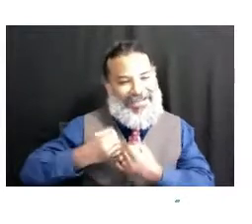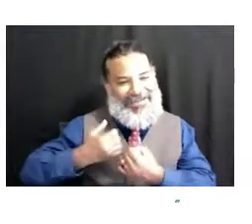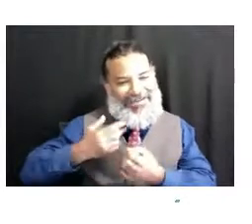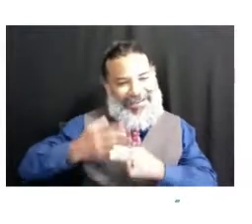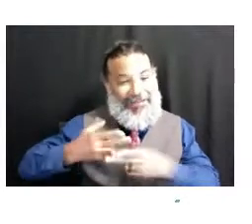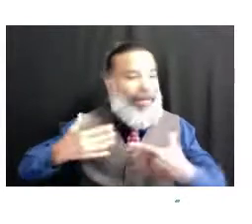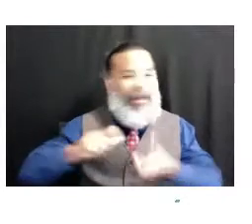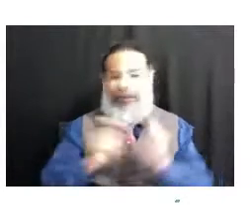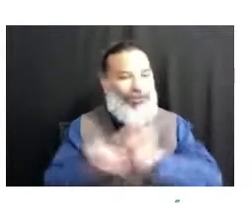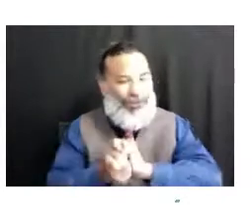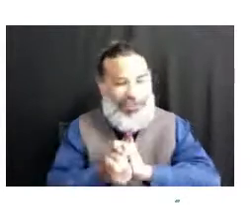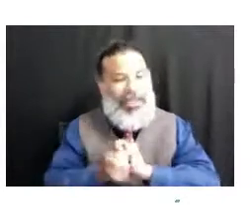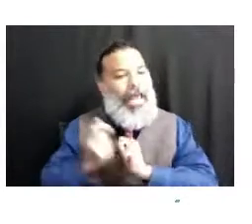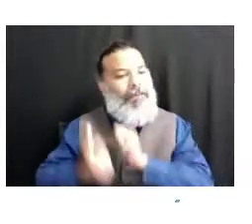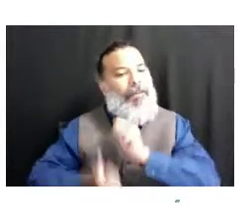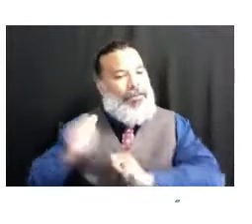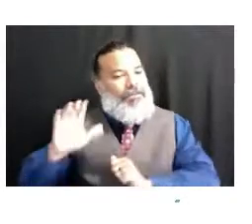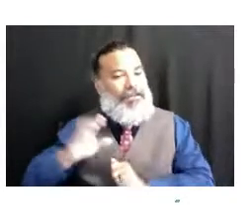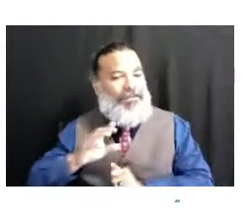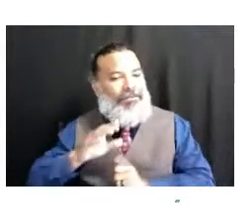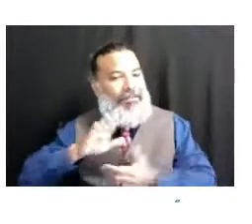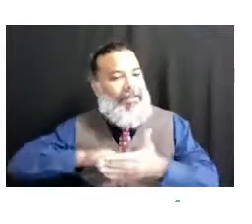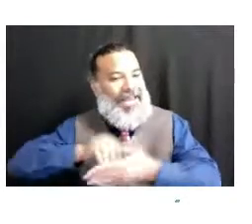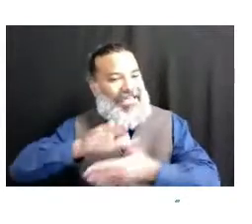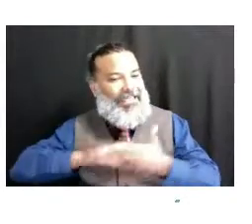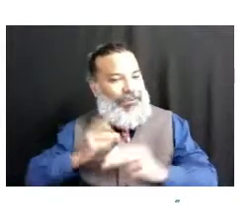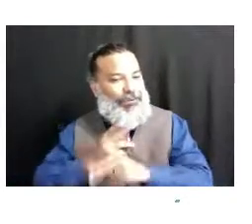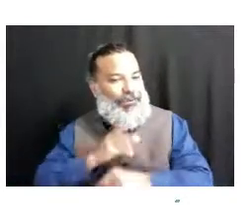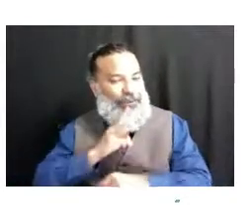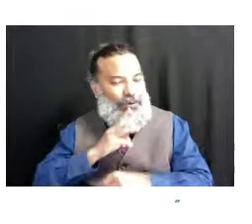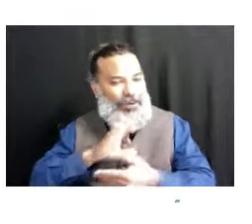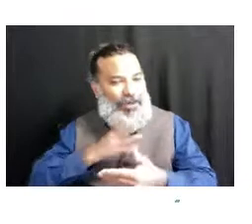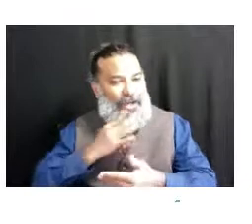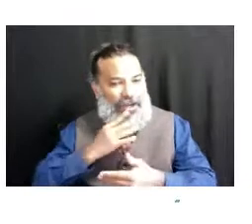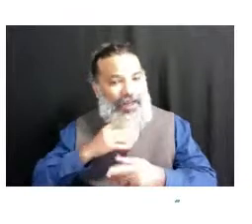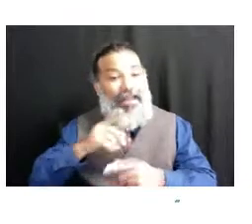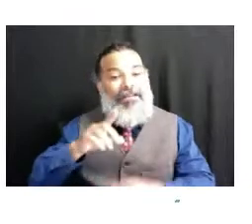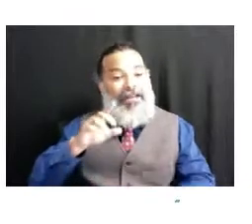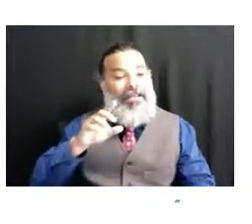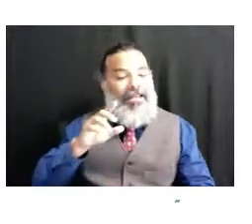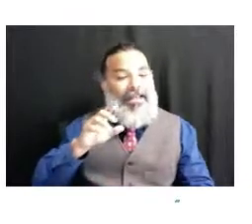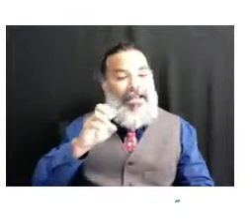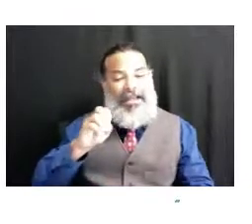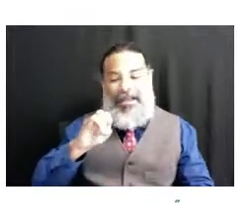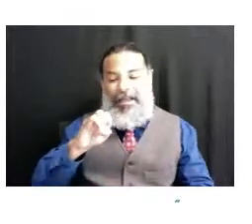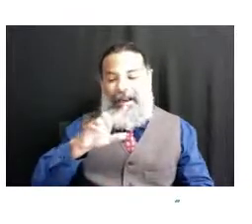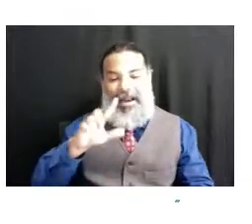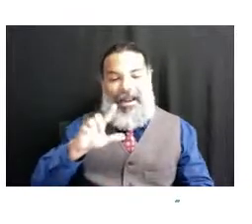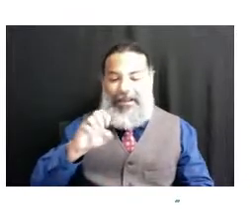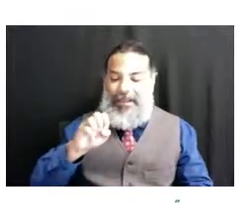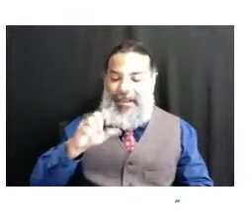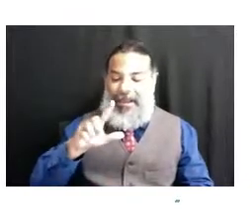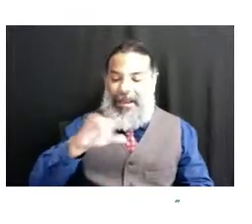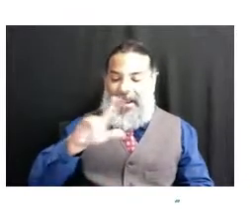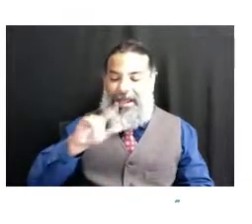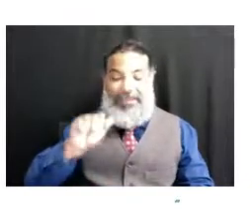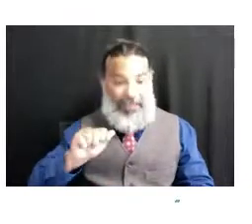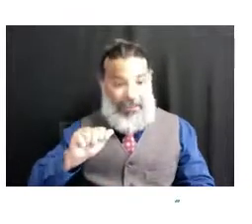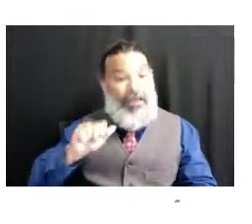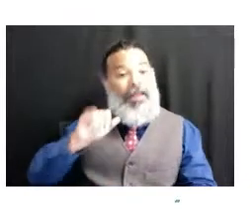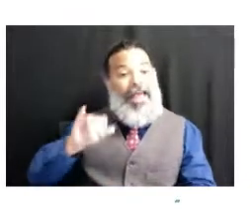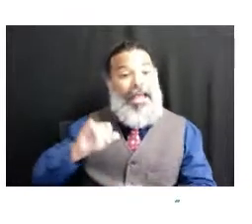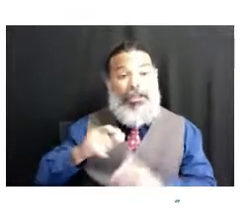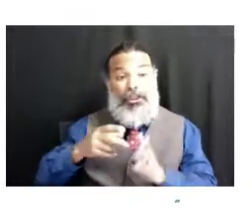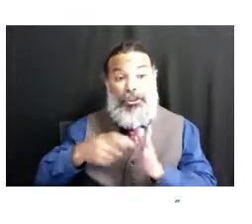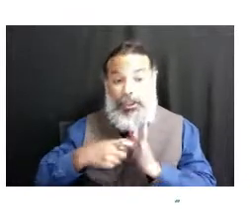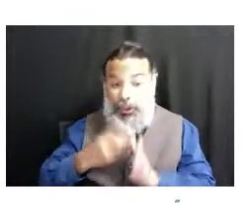his watercolors. Here we are. He's on the Eliza on his way across the Atlantic. The Eliza took